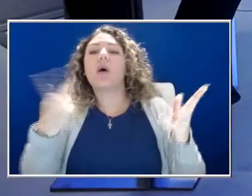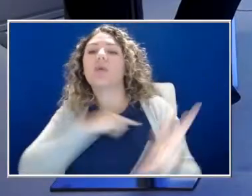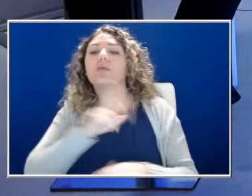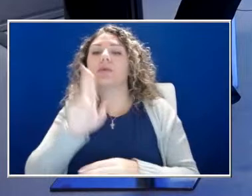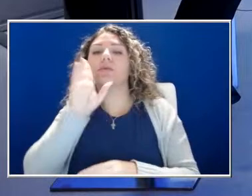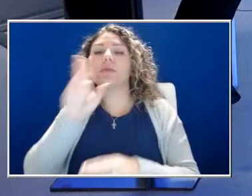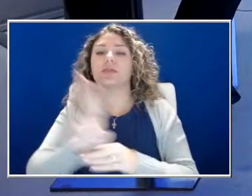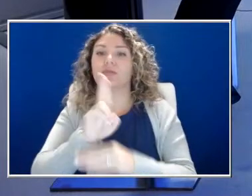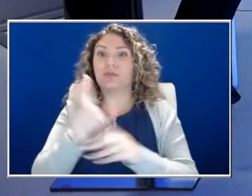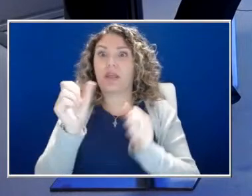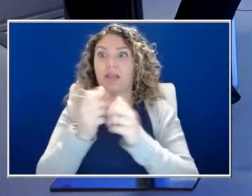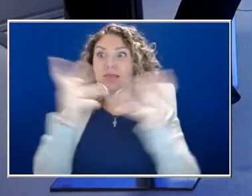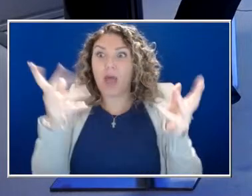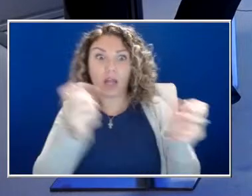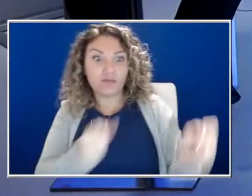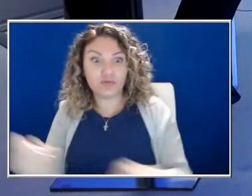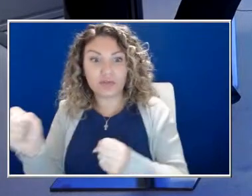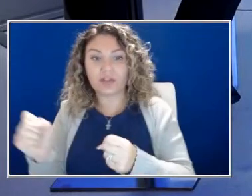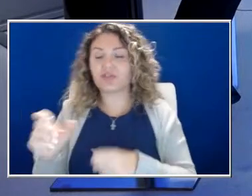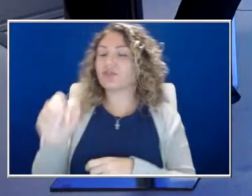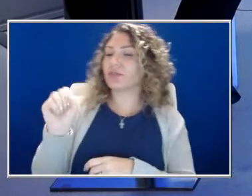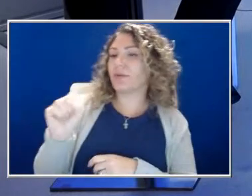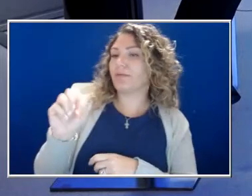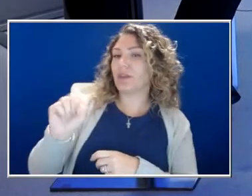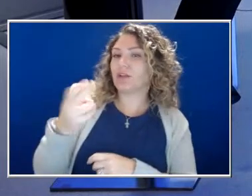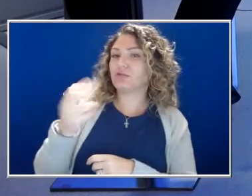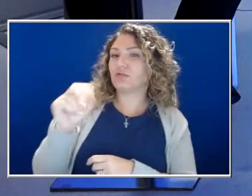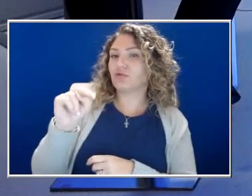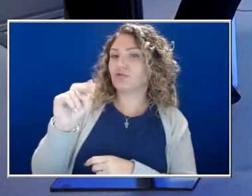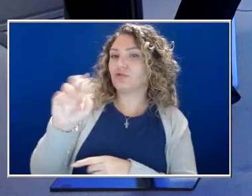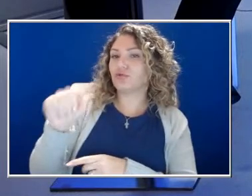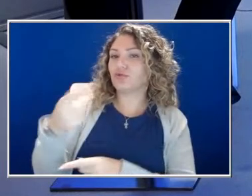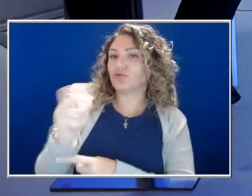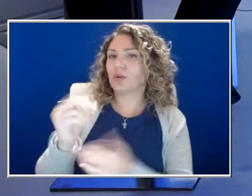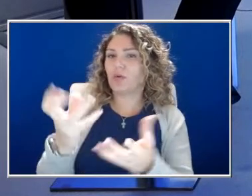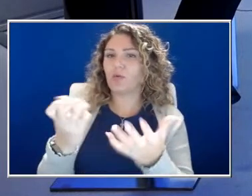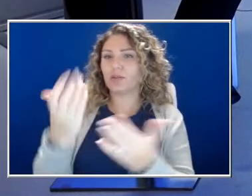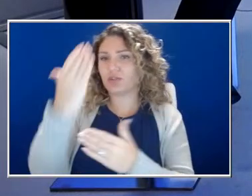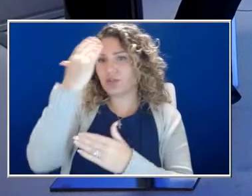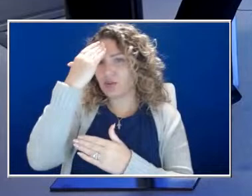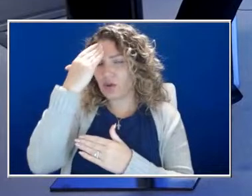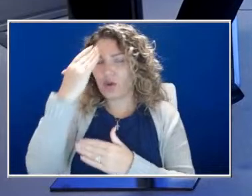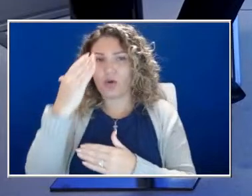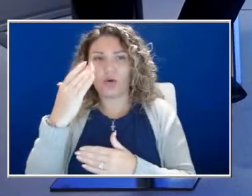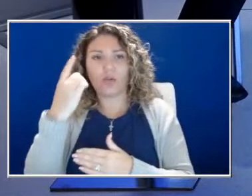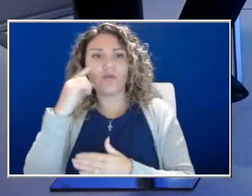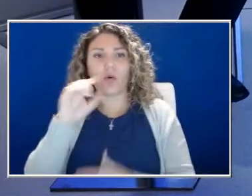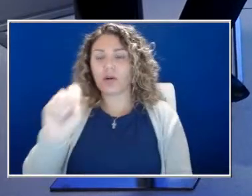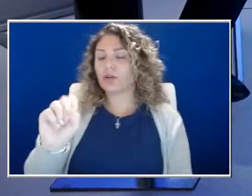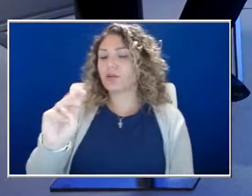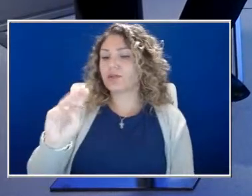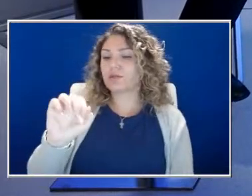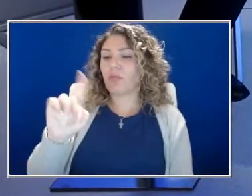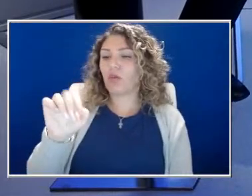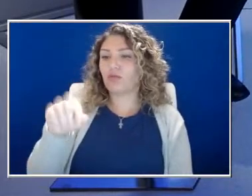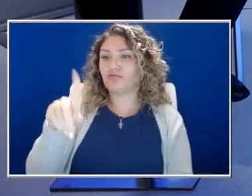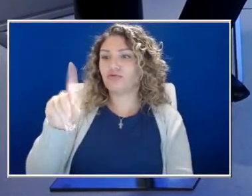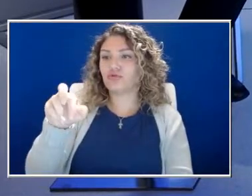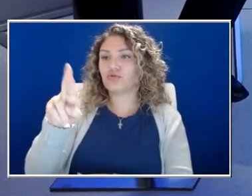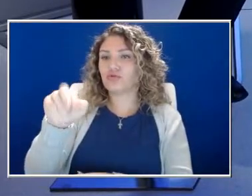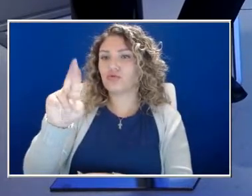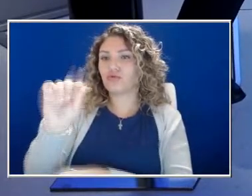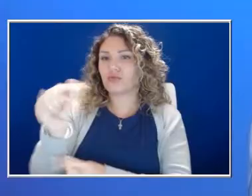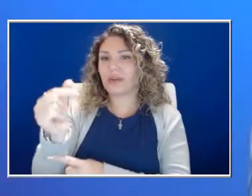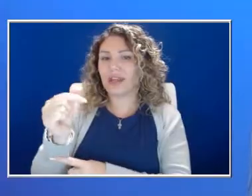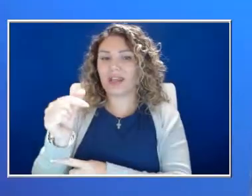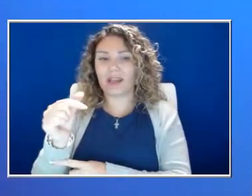Yes, very much so. Shannon wants to know, can you use it for smoldering multiple myeloma? That's an interesting question. We don't have